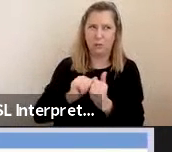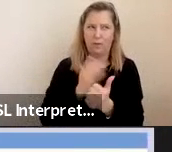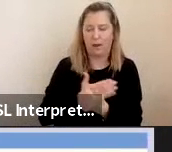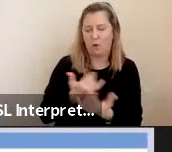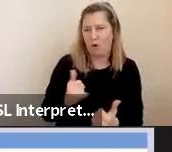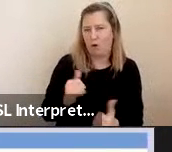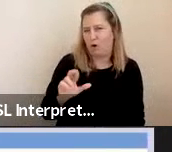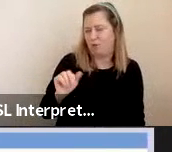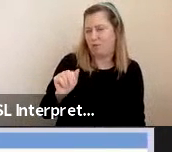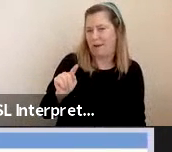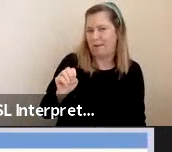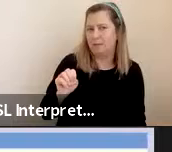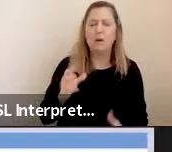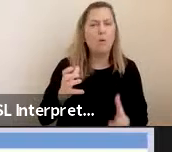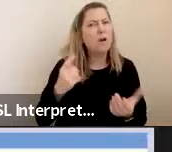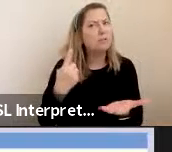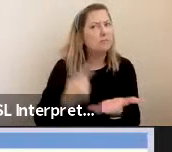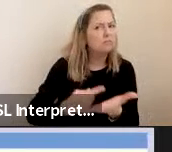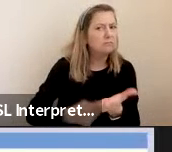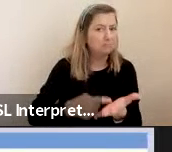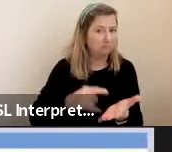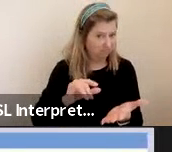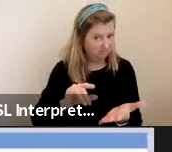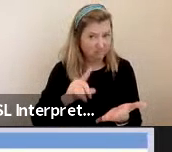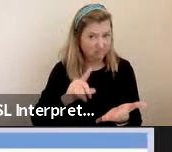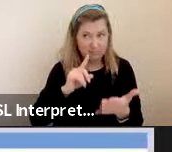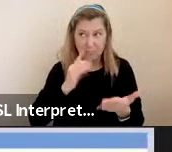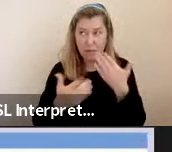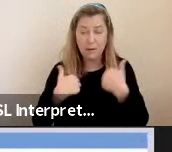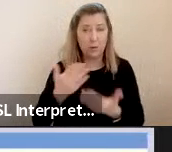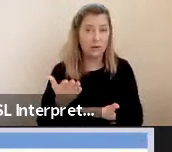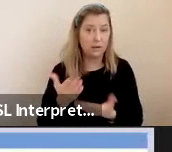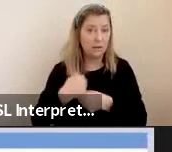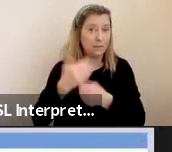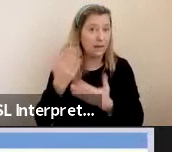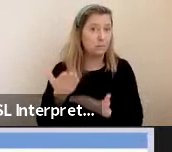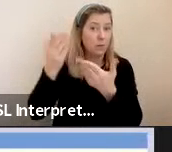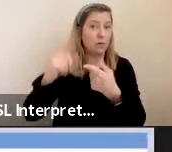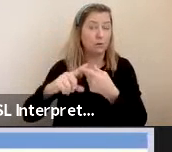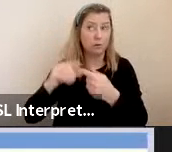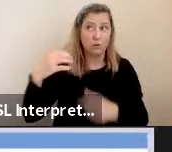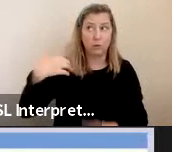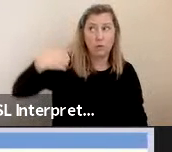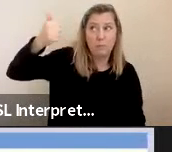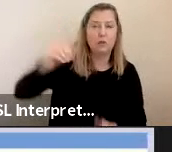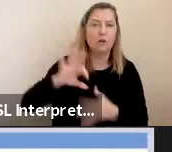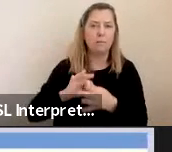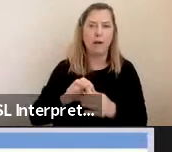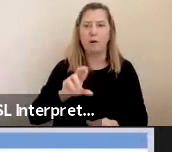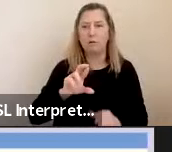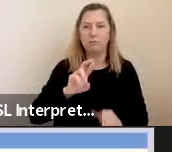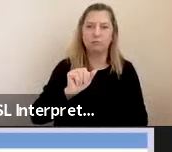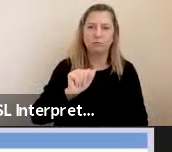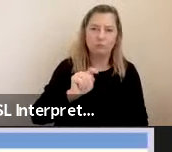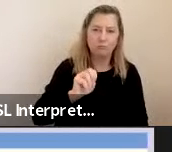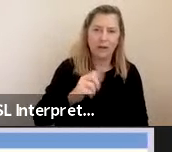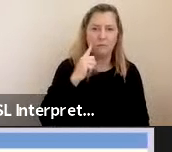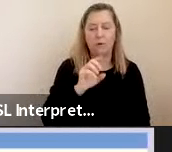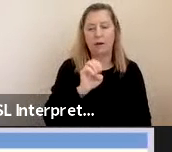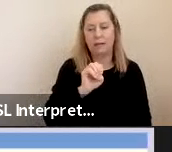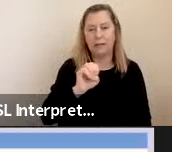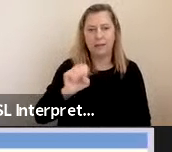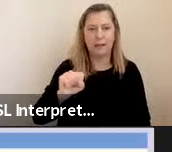a conversation about that and see if there's a proposal we can make to the commissioner regarding the rates for EES and lettuce.